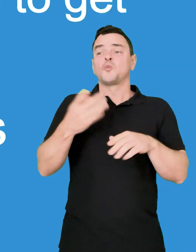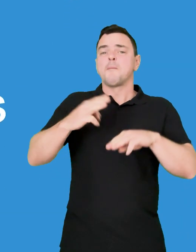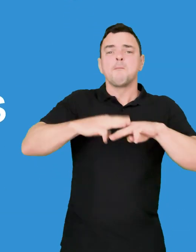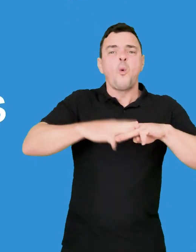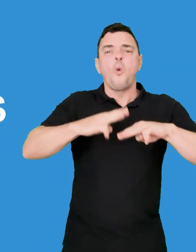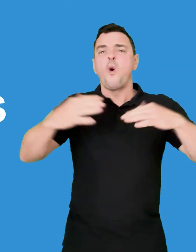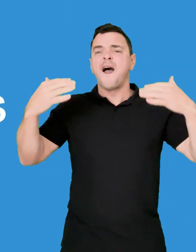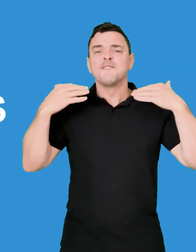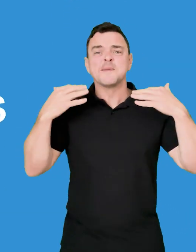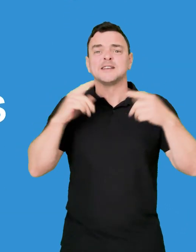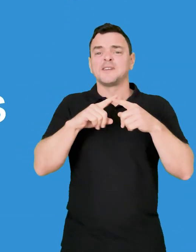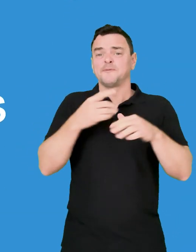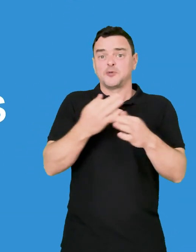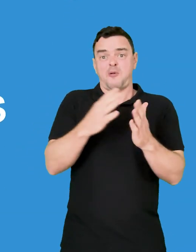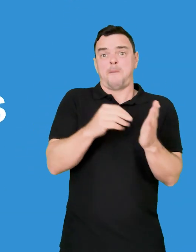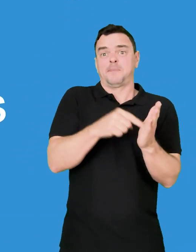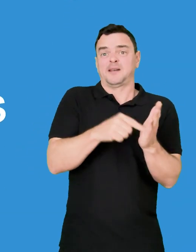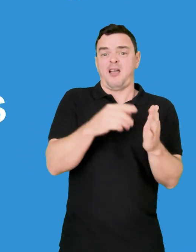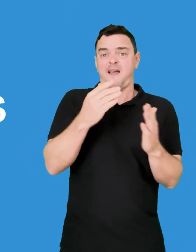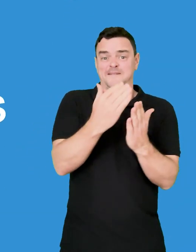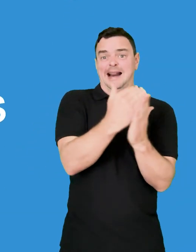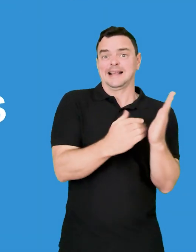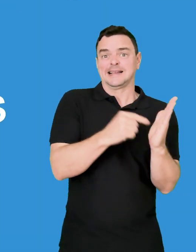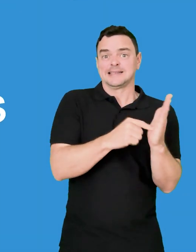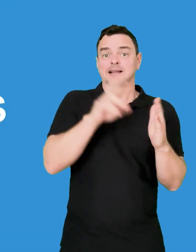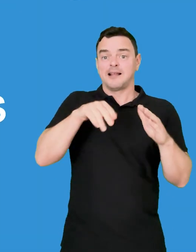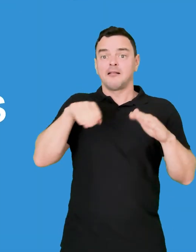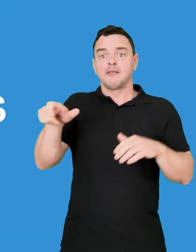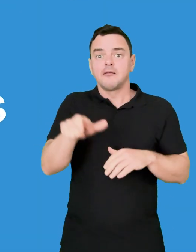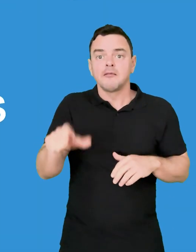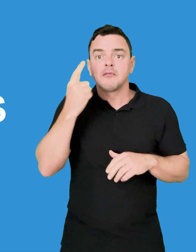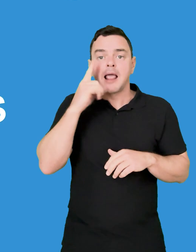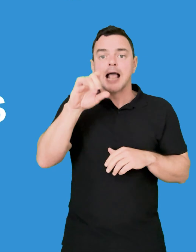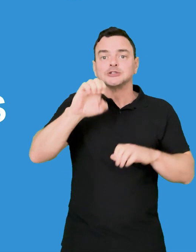For more information and to get a free copy of a list, visit